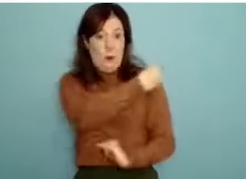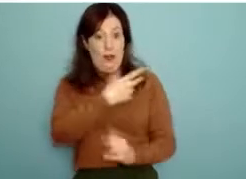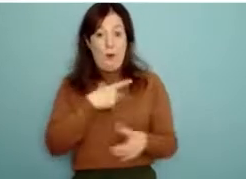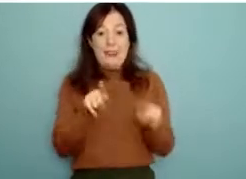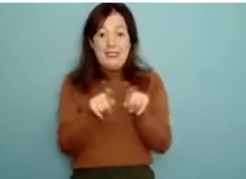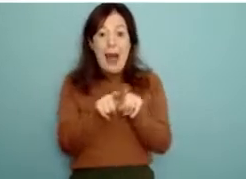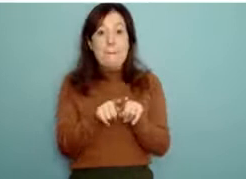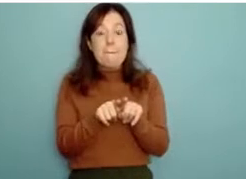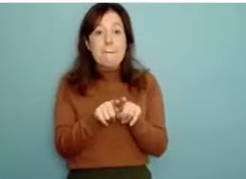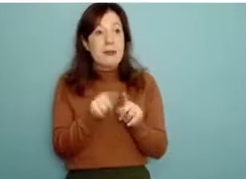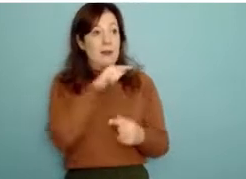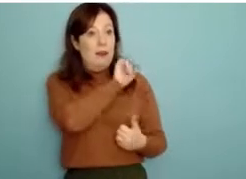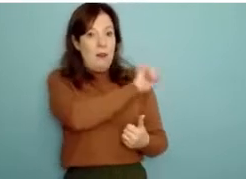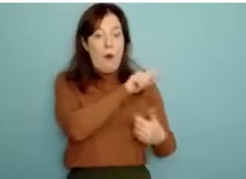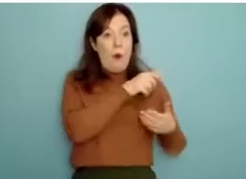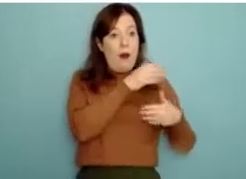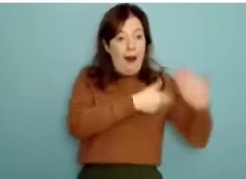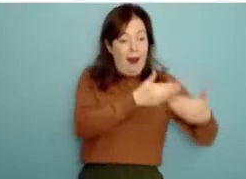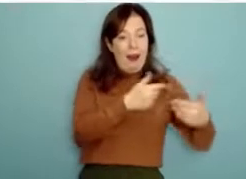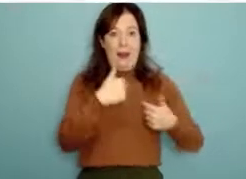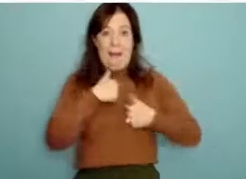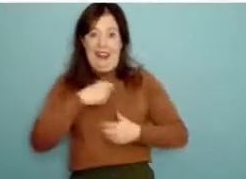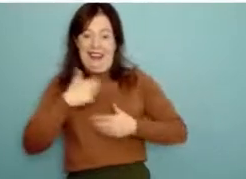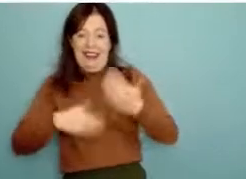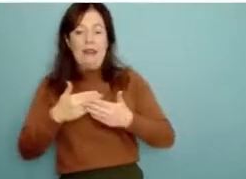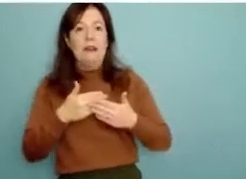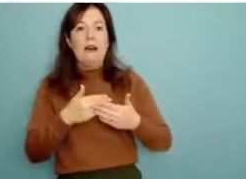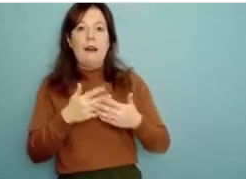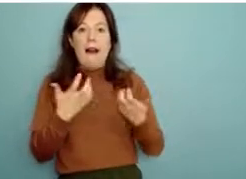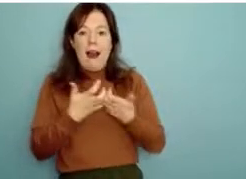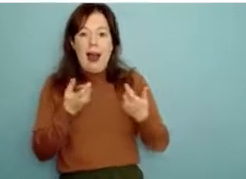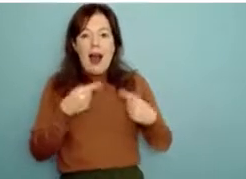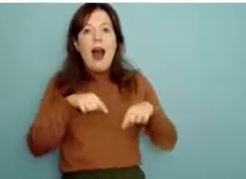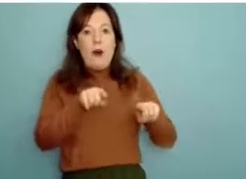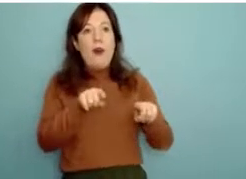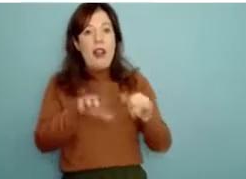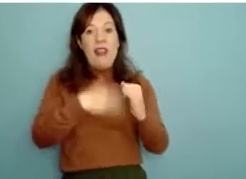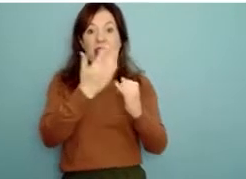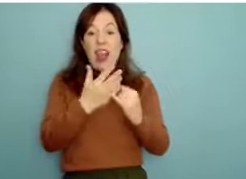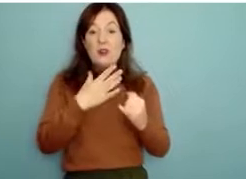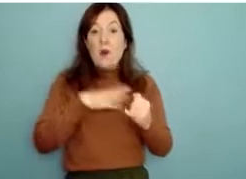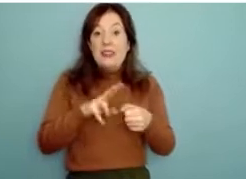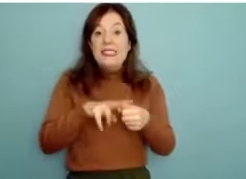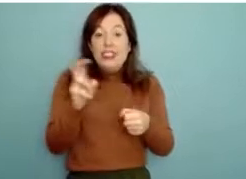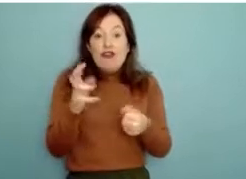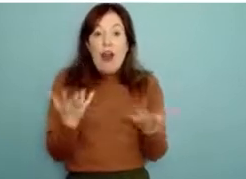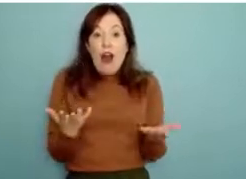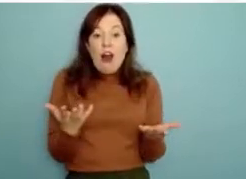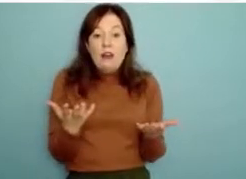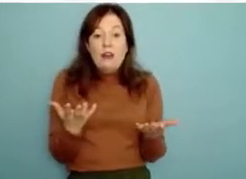as therapists and patients to hopefully discharge, or as I would say, seeing